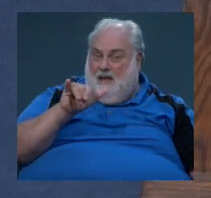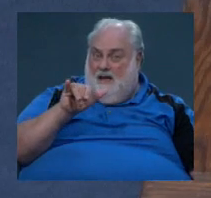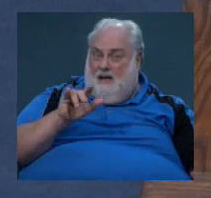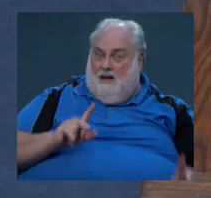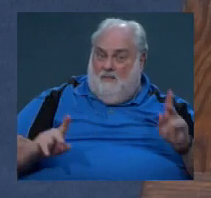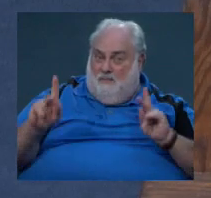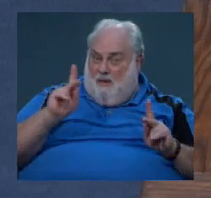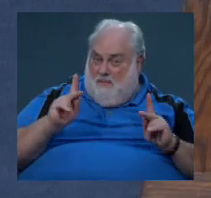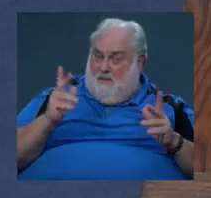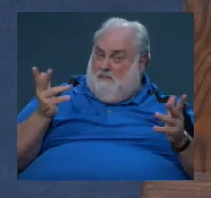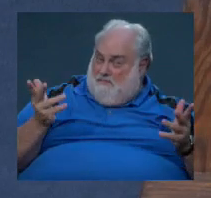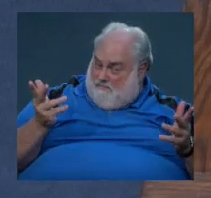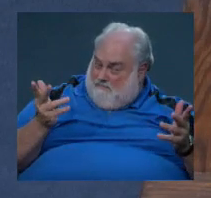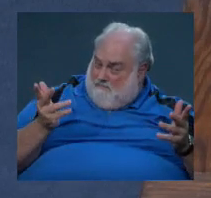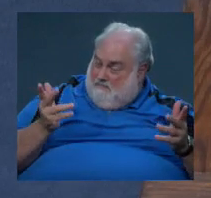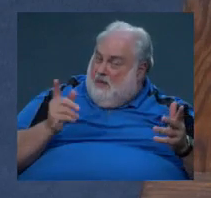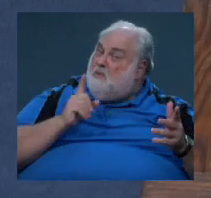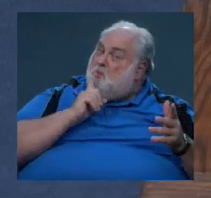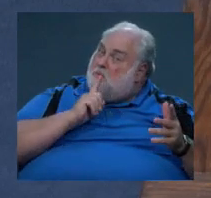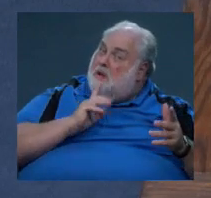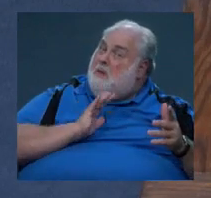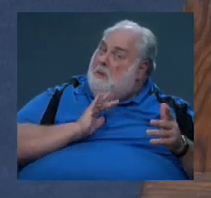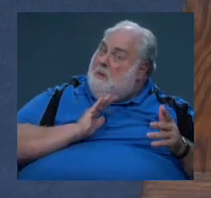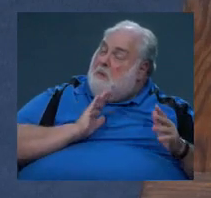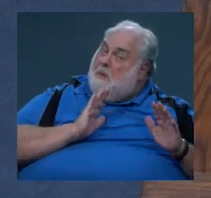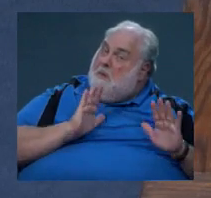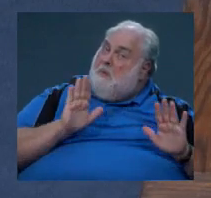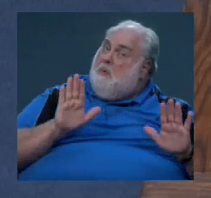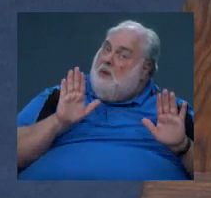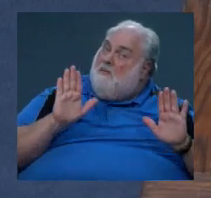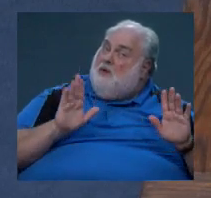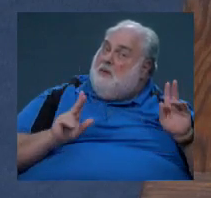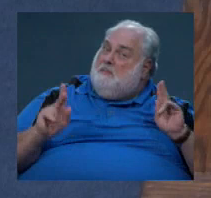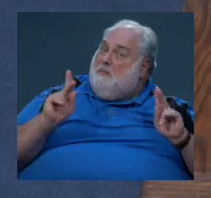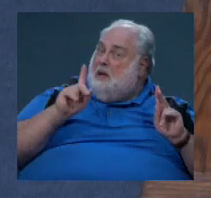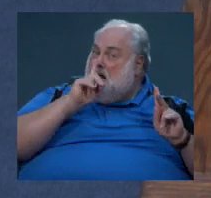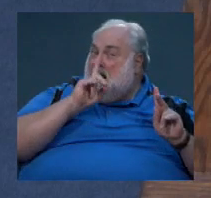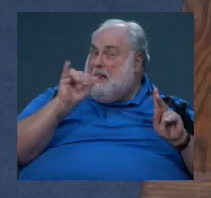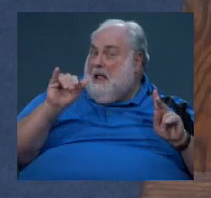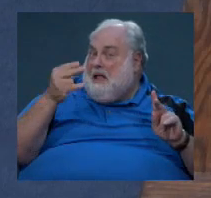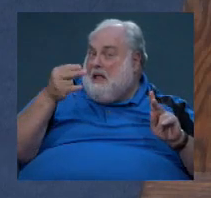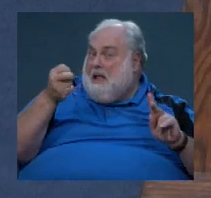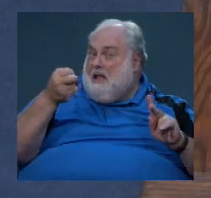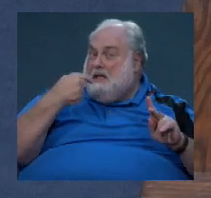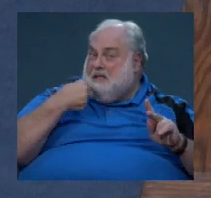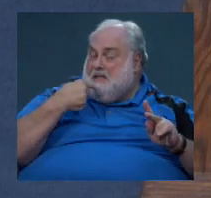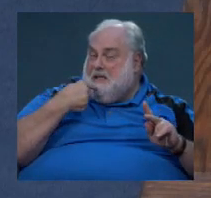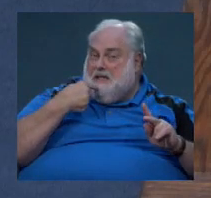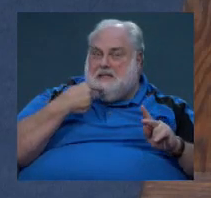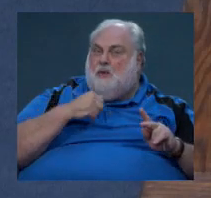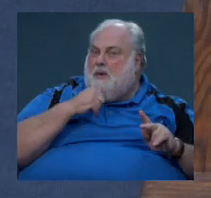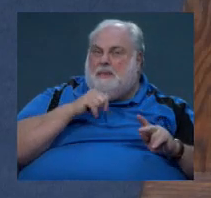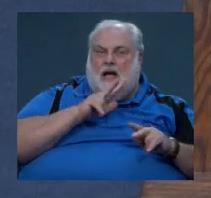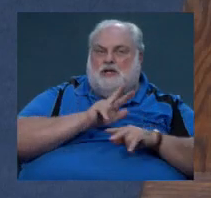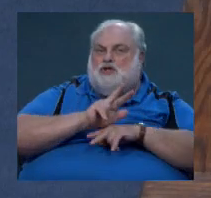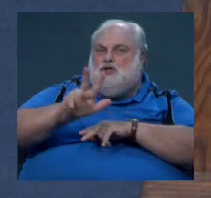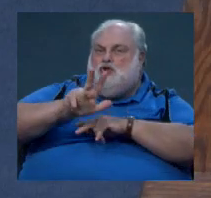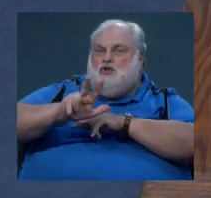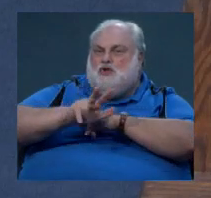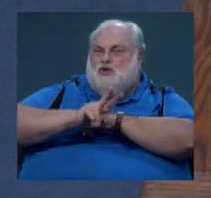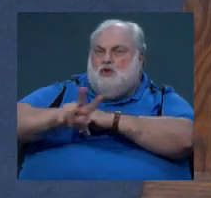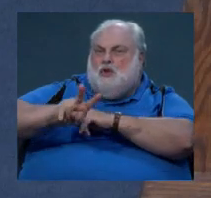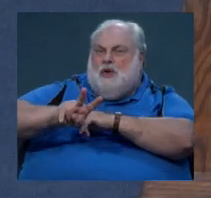they were really outstanding citizens, as he has said, I don't think they would be out there 2 or 3 o'clock in the